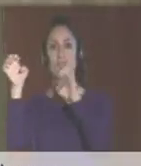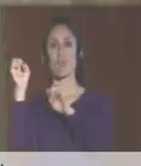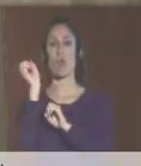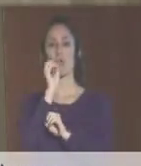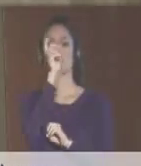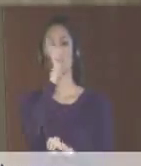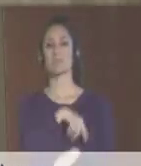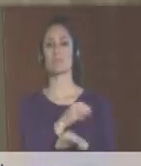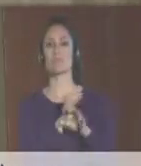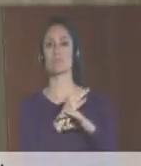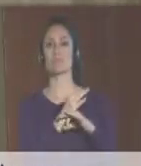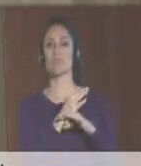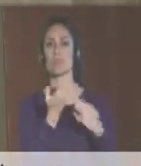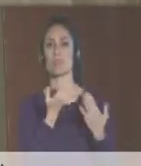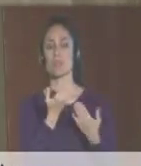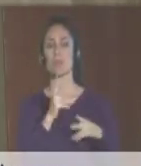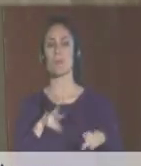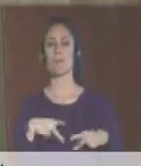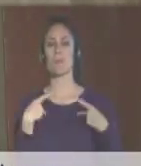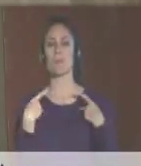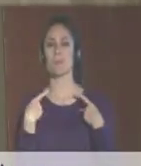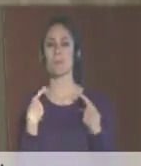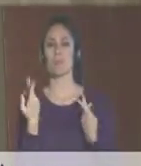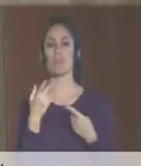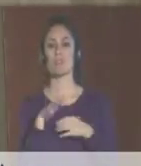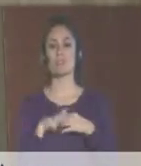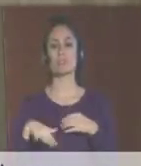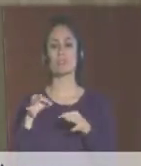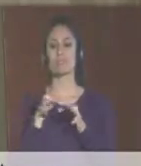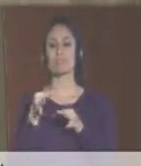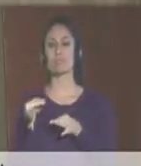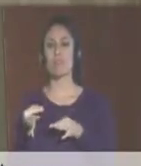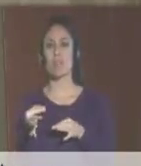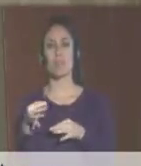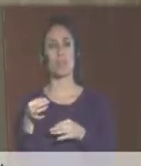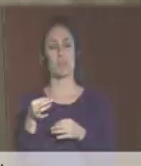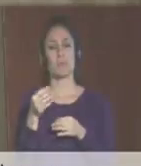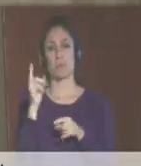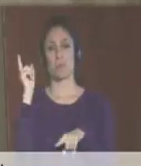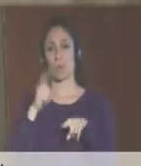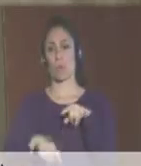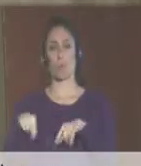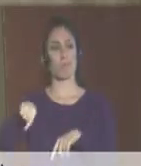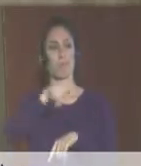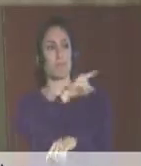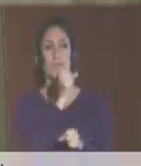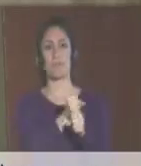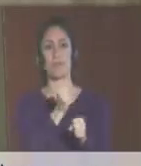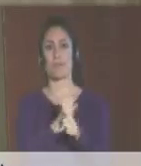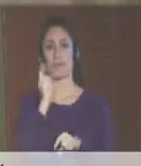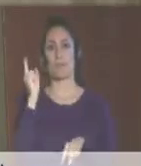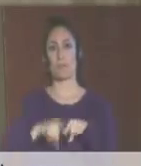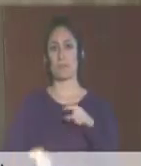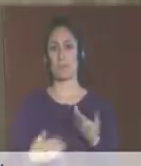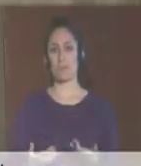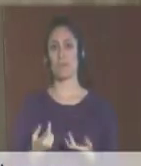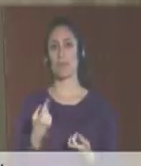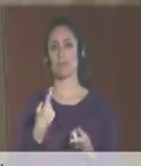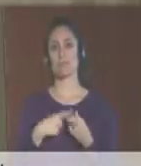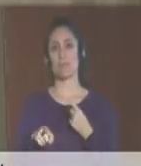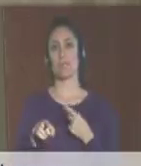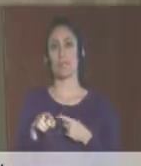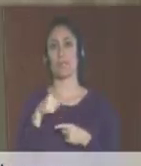someone who is living in an area that is flooded, that person will not be able to get to work, and it will also affect